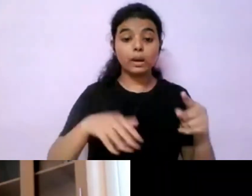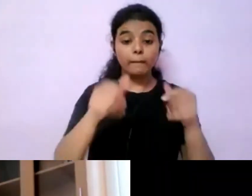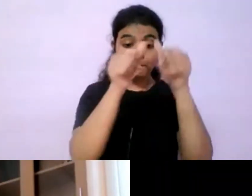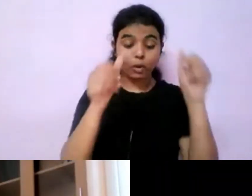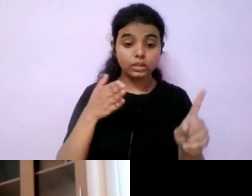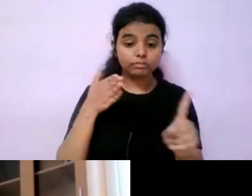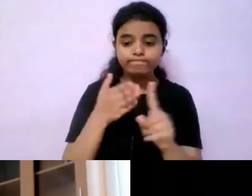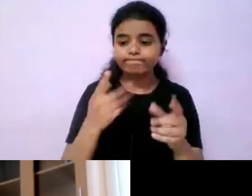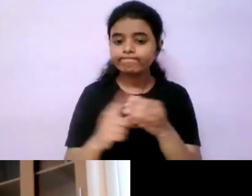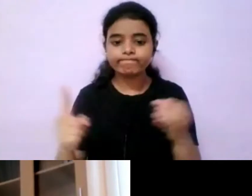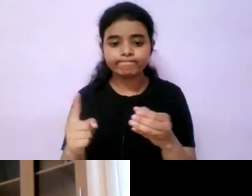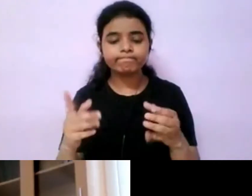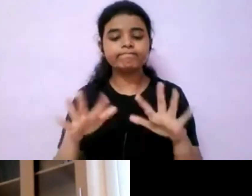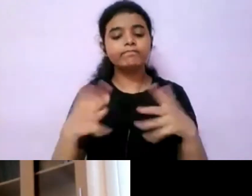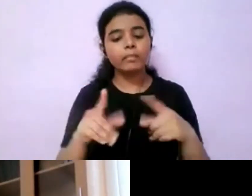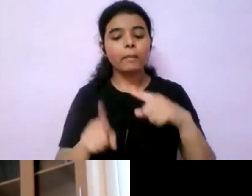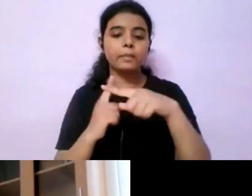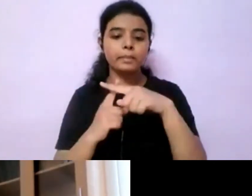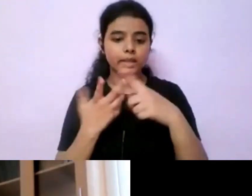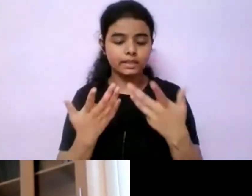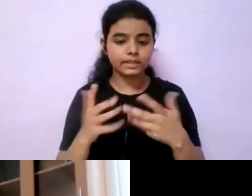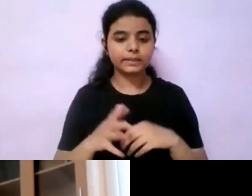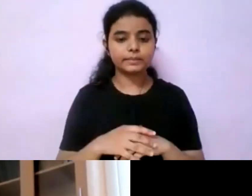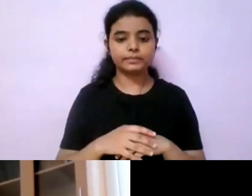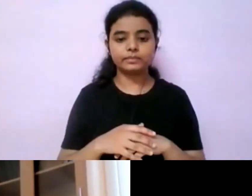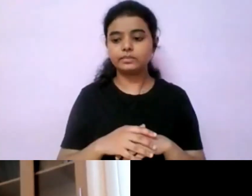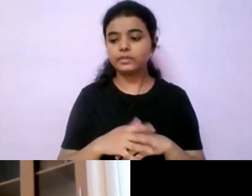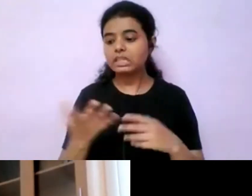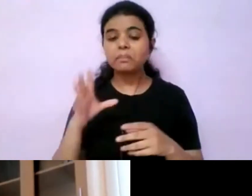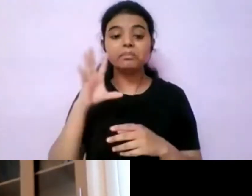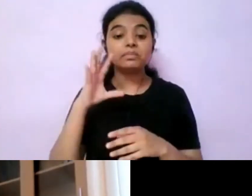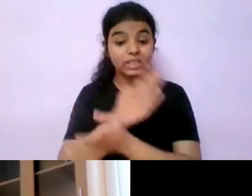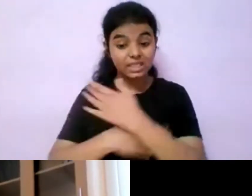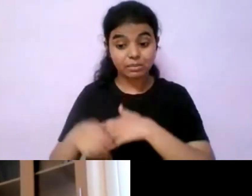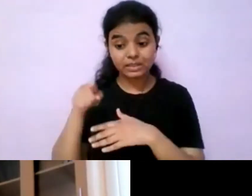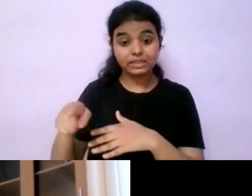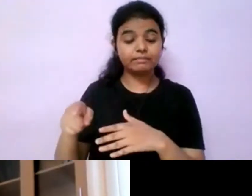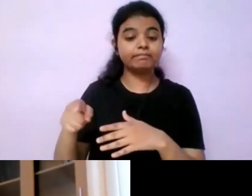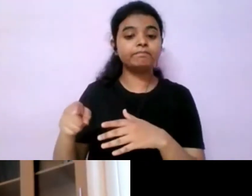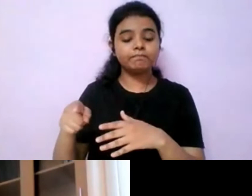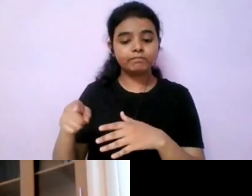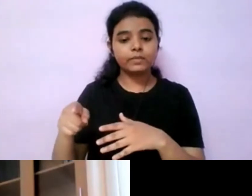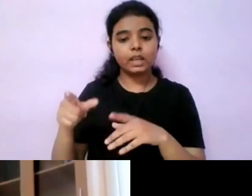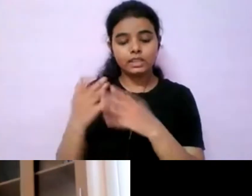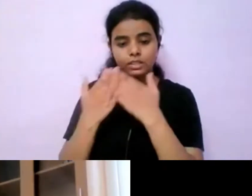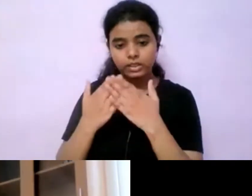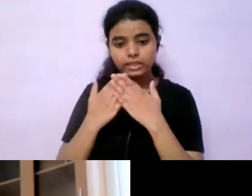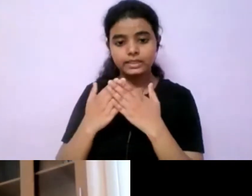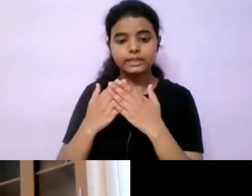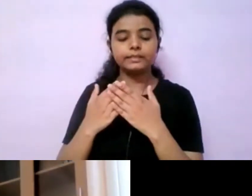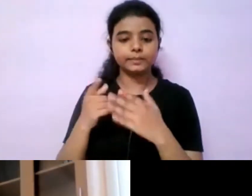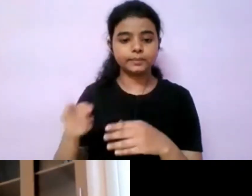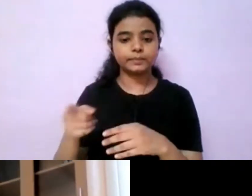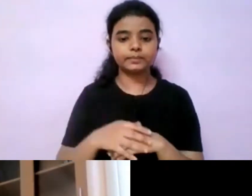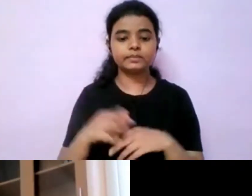approach, as well as critical disability studies. So I'm hoping that